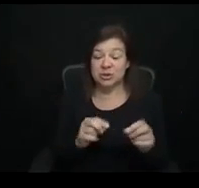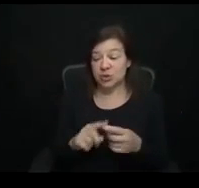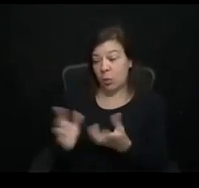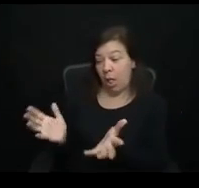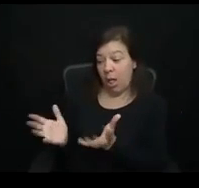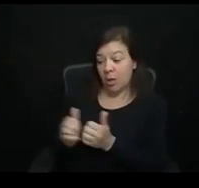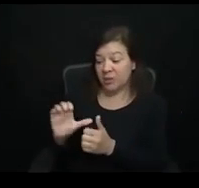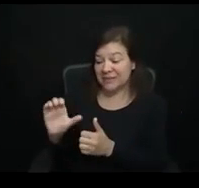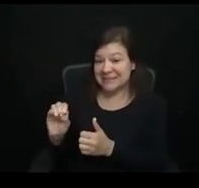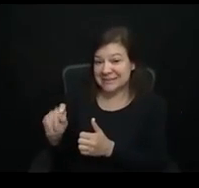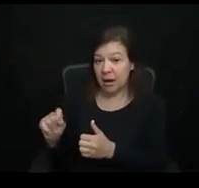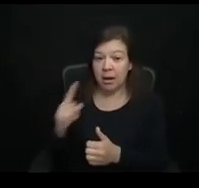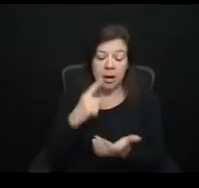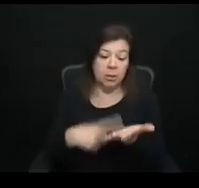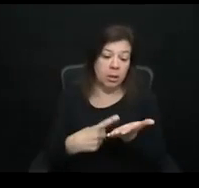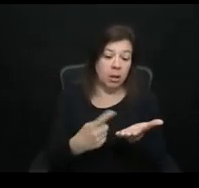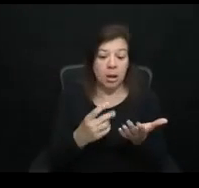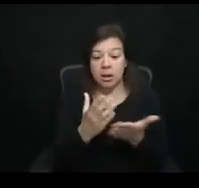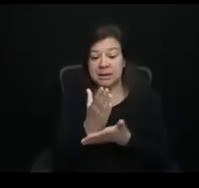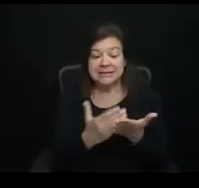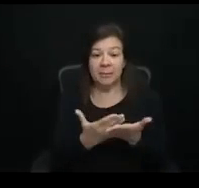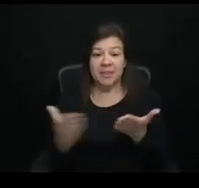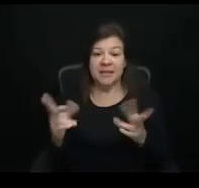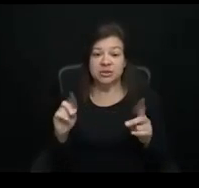with them on some of the things we can do with rock